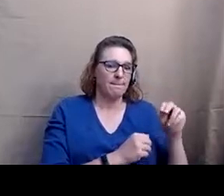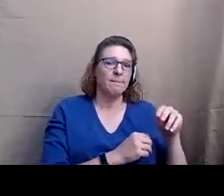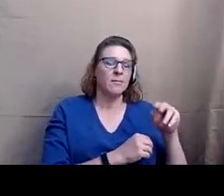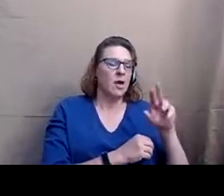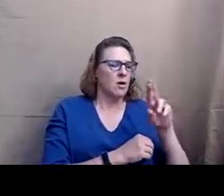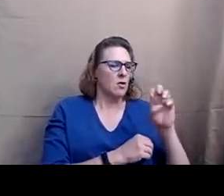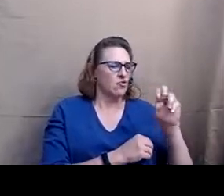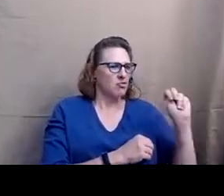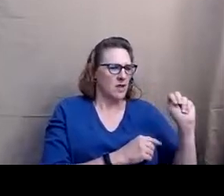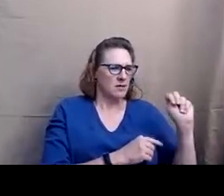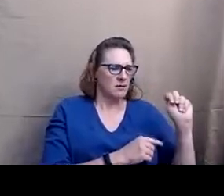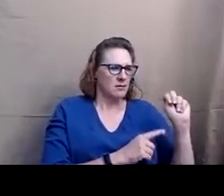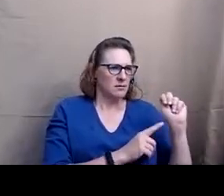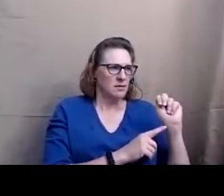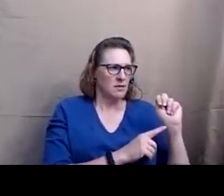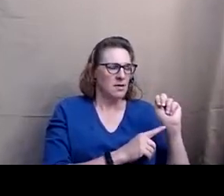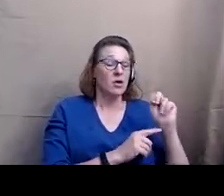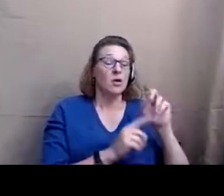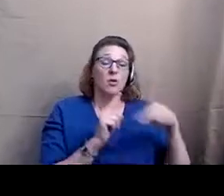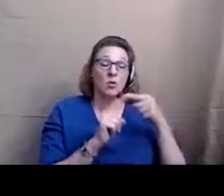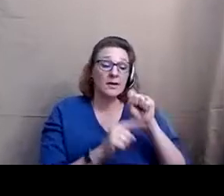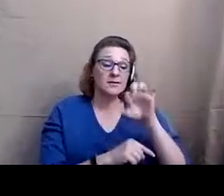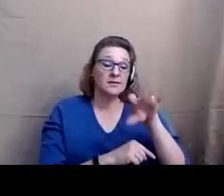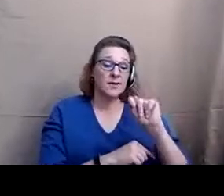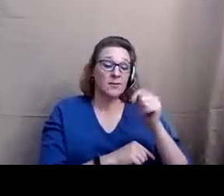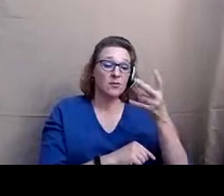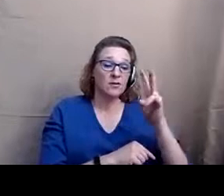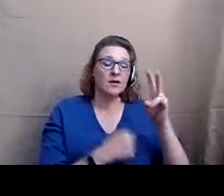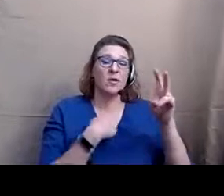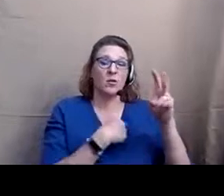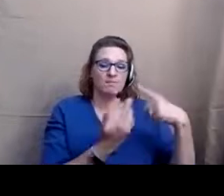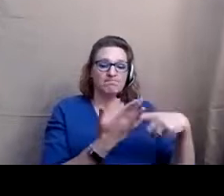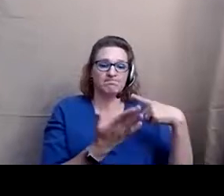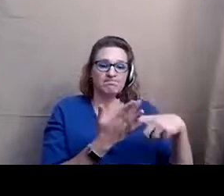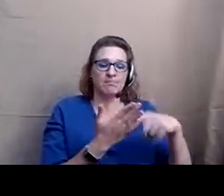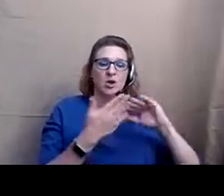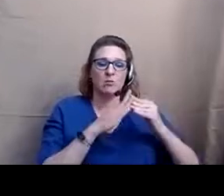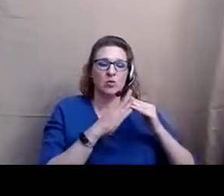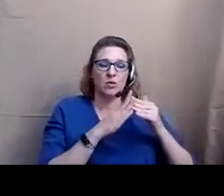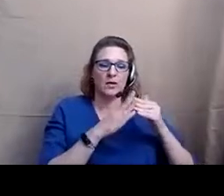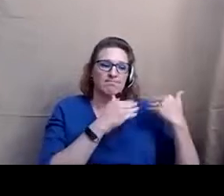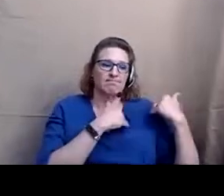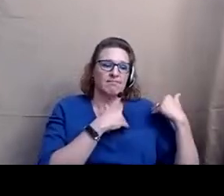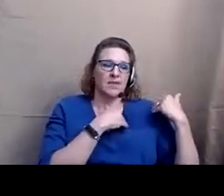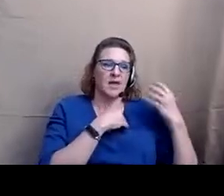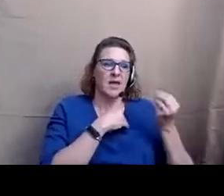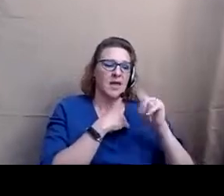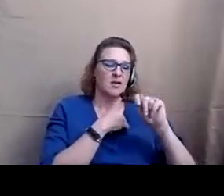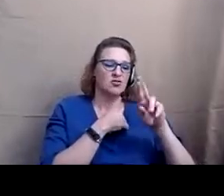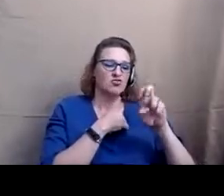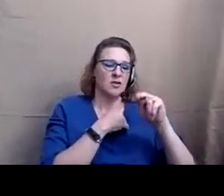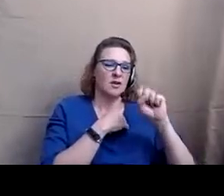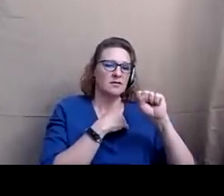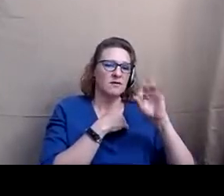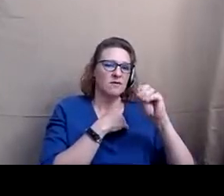on September 17th, and we will be discussing community accountability and transformative approaches,